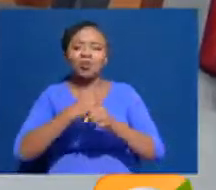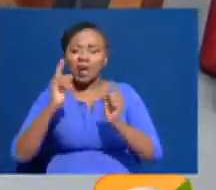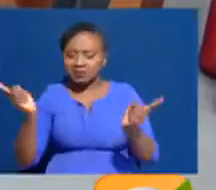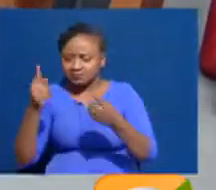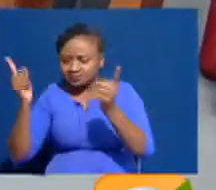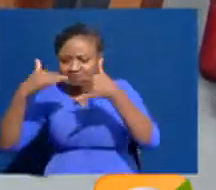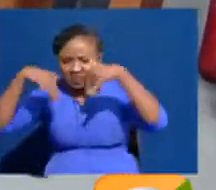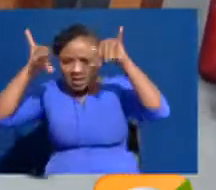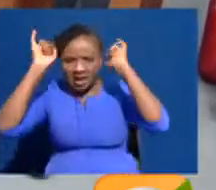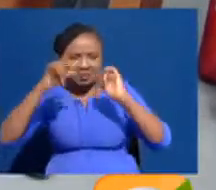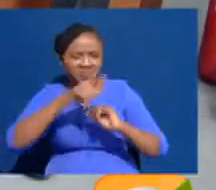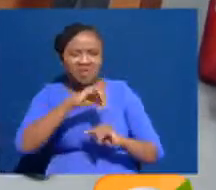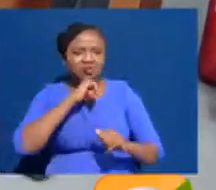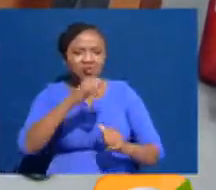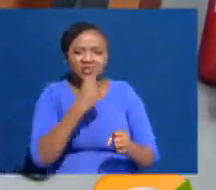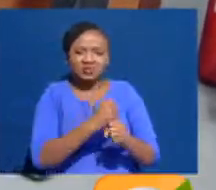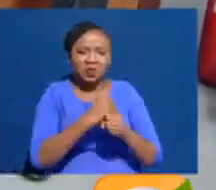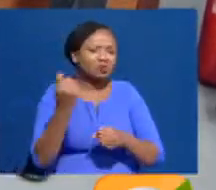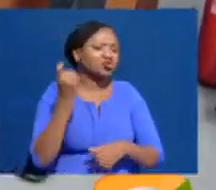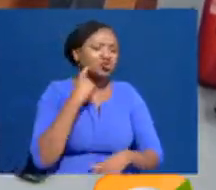Eastmart. Not becoming shopkeepers. Don't